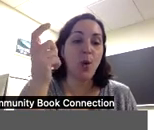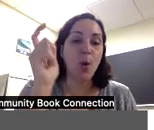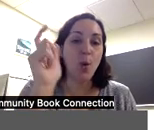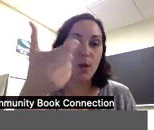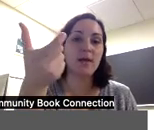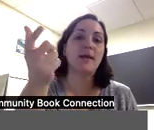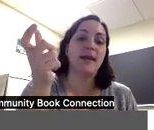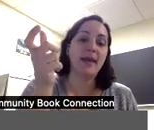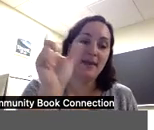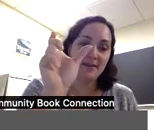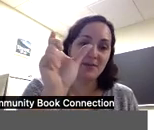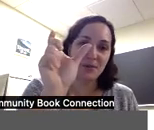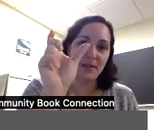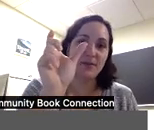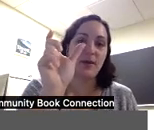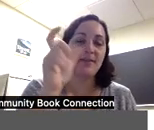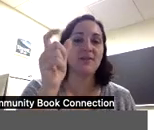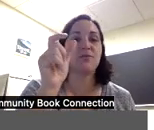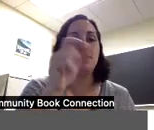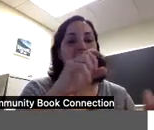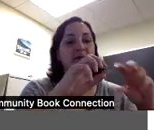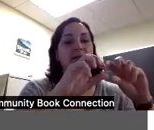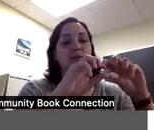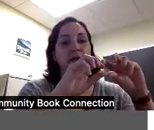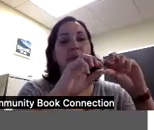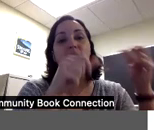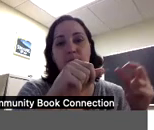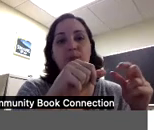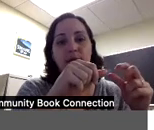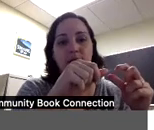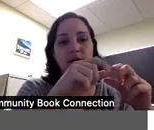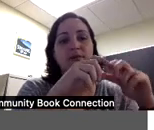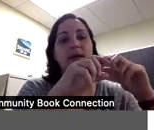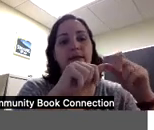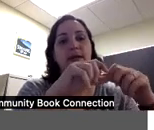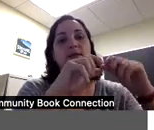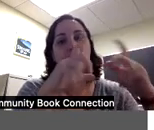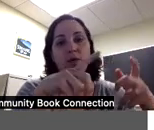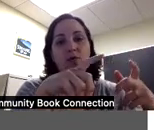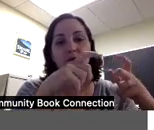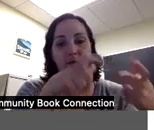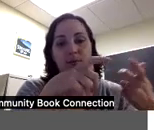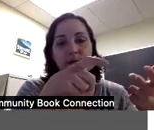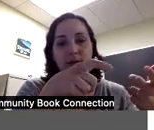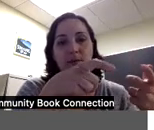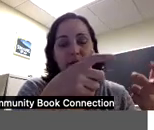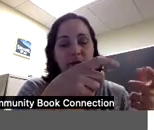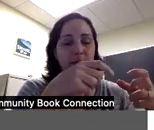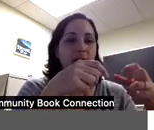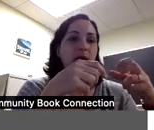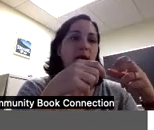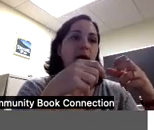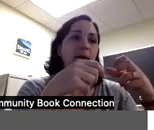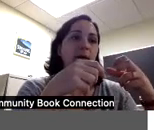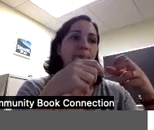sexually or asexually. So asexually means that a polyp would break off and then grow to be a bigger